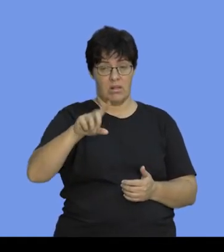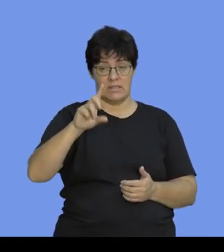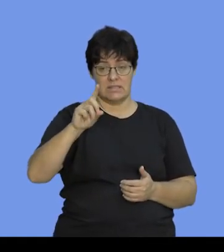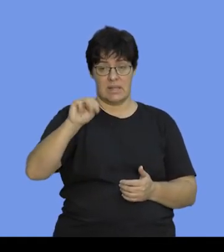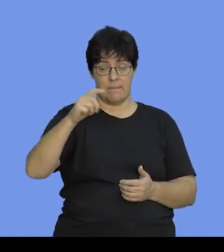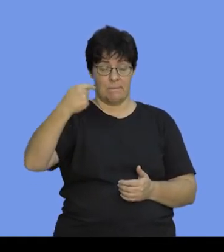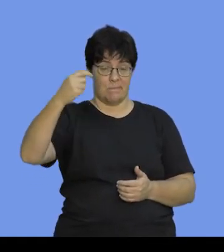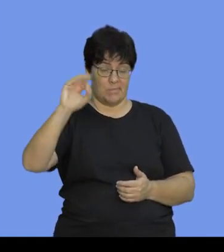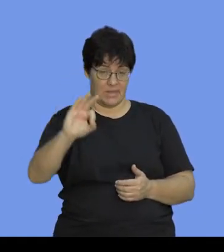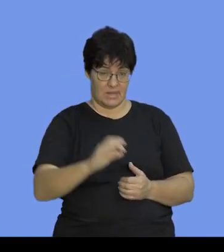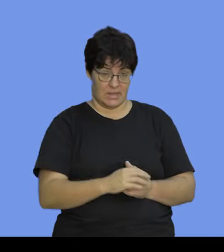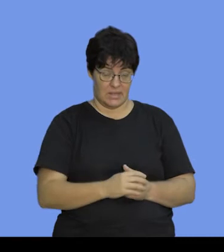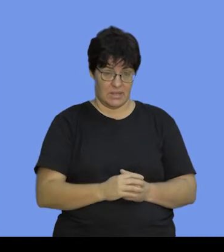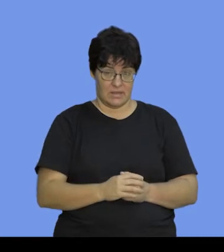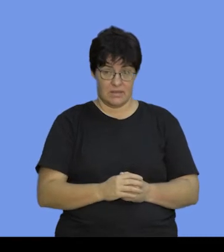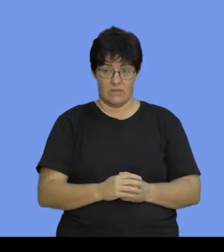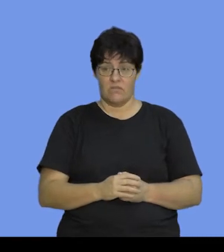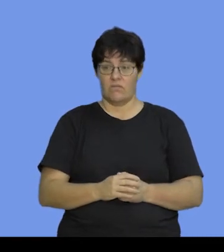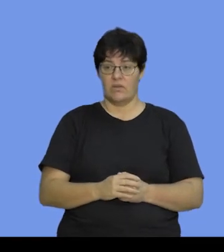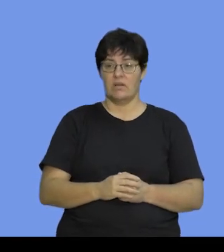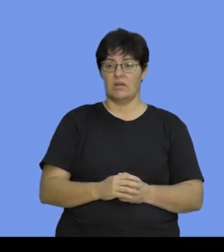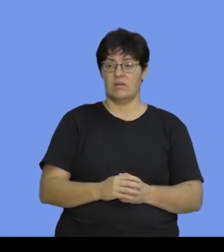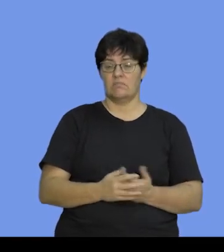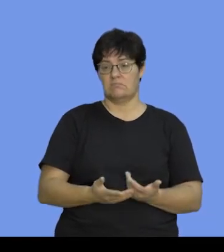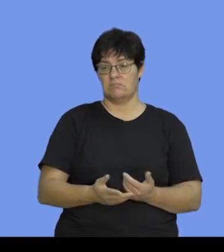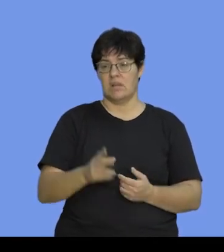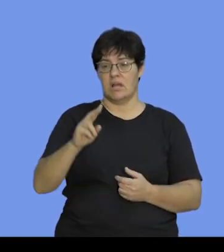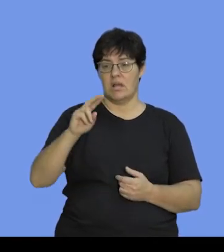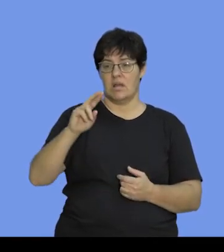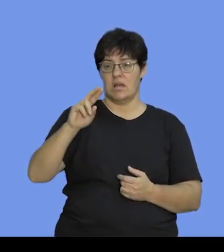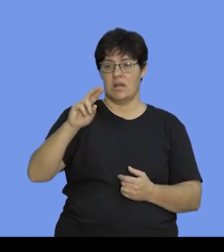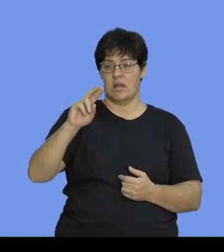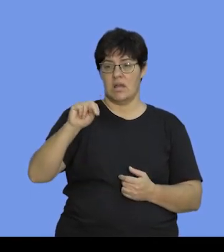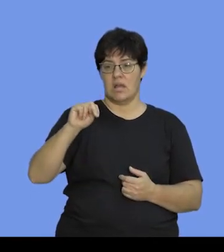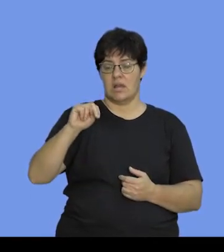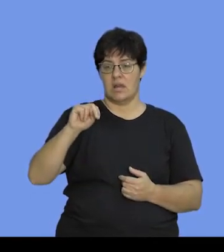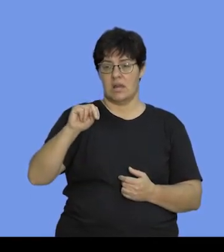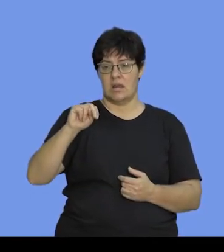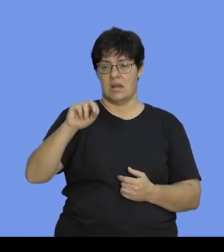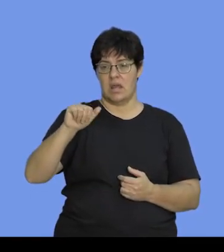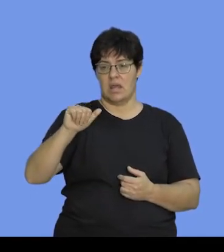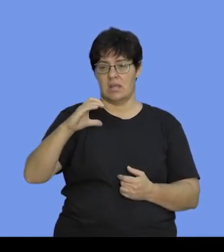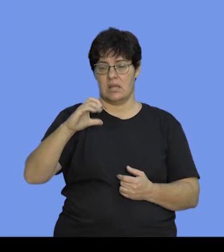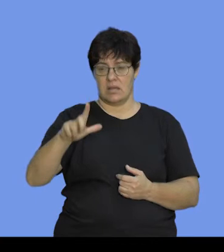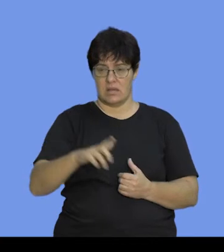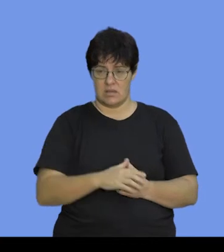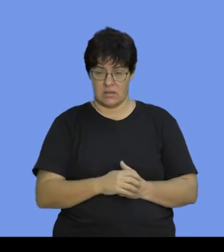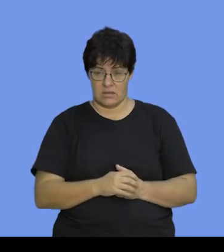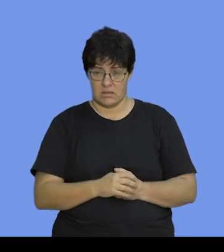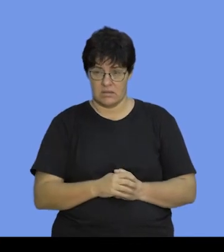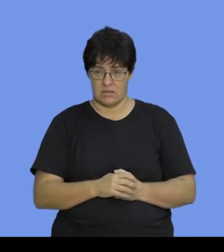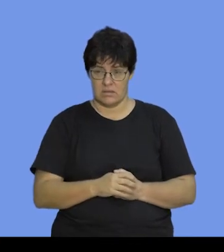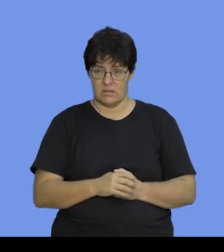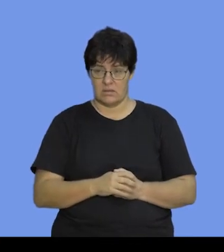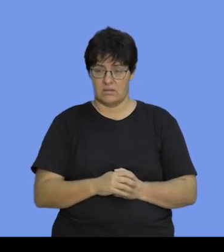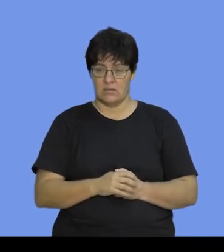0.1 mole per cubic decimeter of sodium chloride. We want to know the mass of the solid to be dissolved